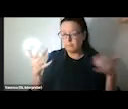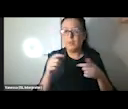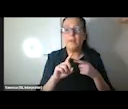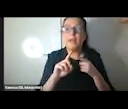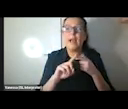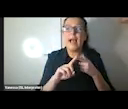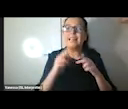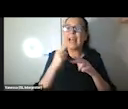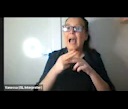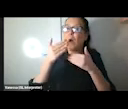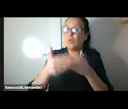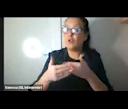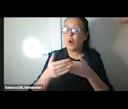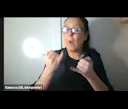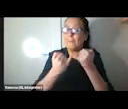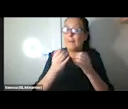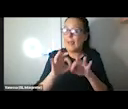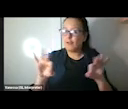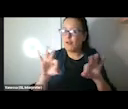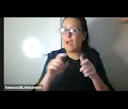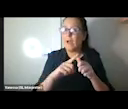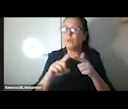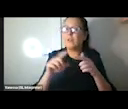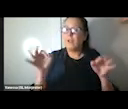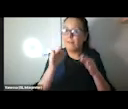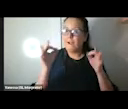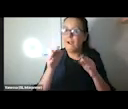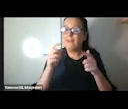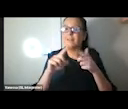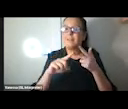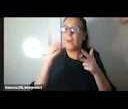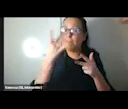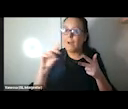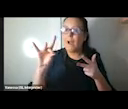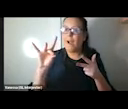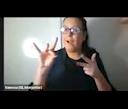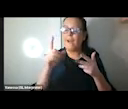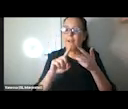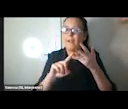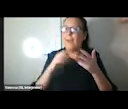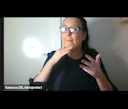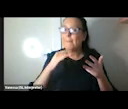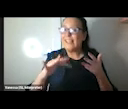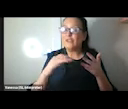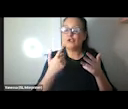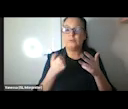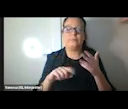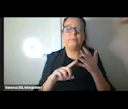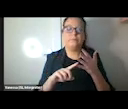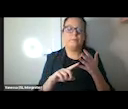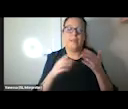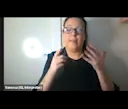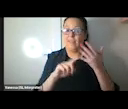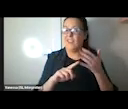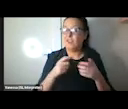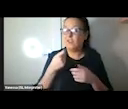areas, including playgrounds, gardens, parks, and beaches. And finally, transport facilities, train stations,